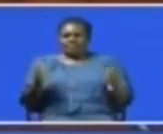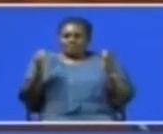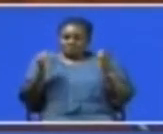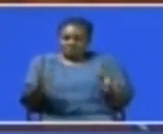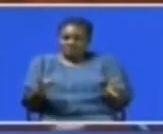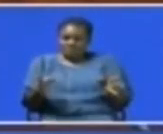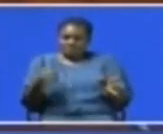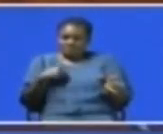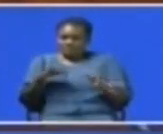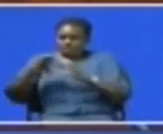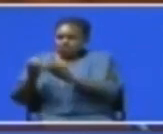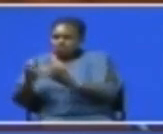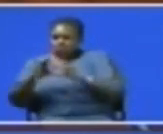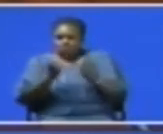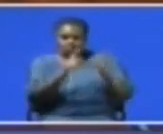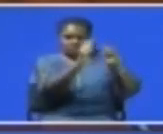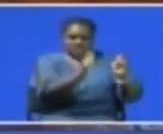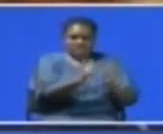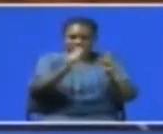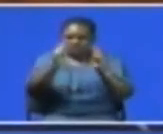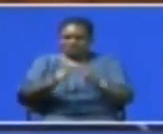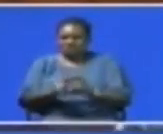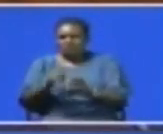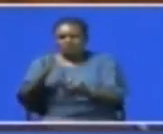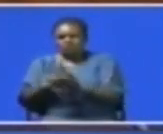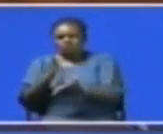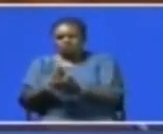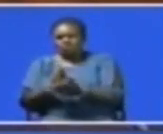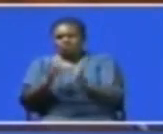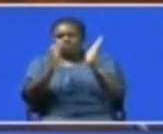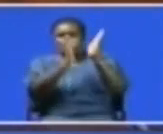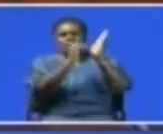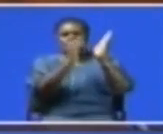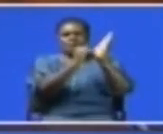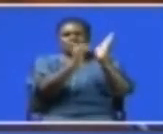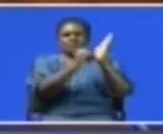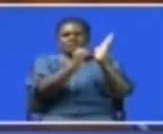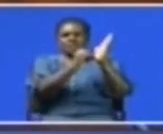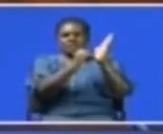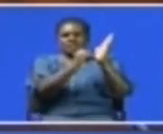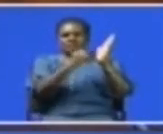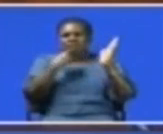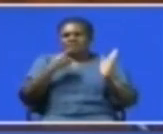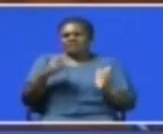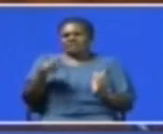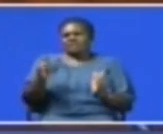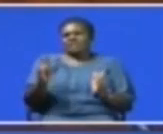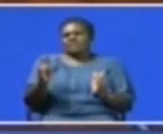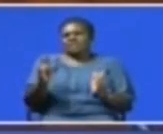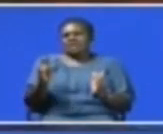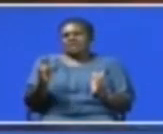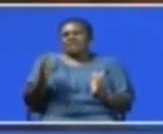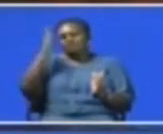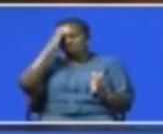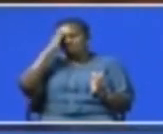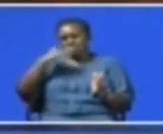were in Kakun of the tribe, I'm very sure even you combine me, they would have said that these guys, they